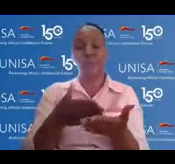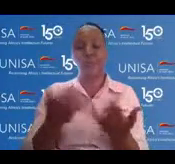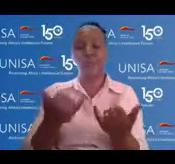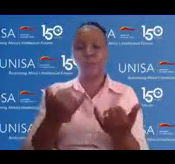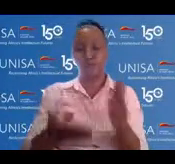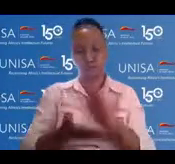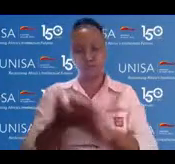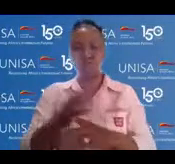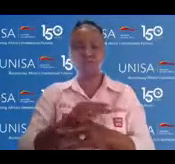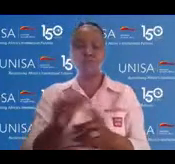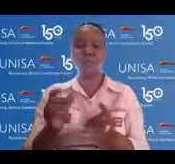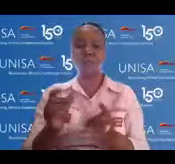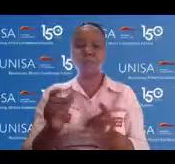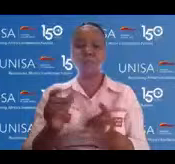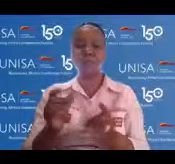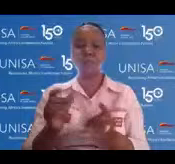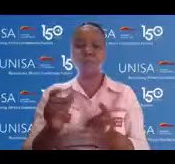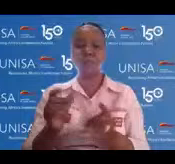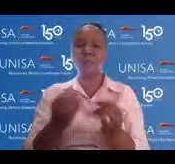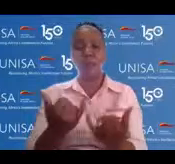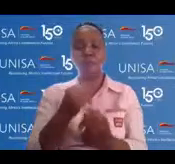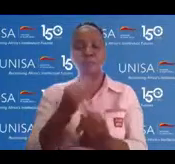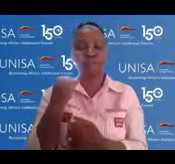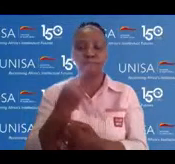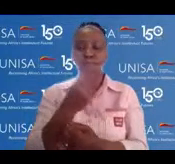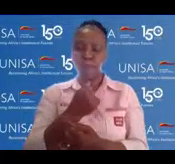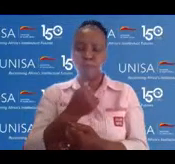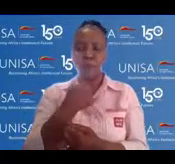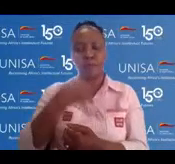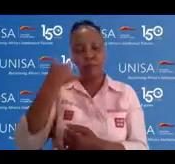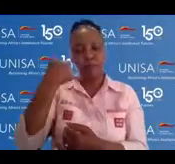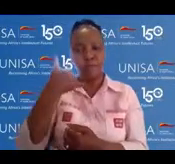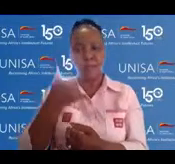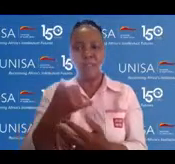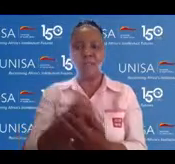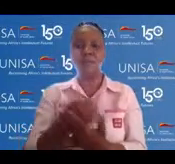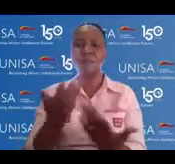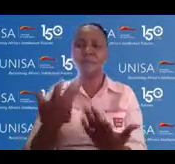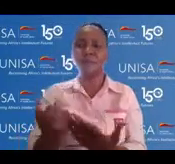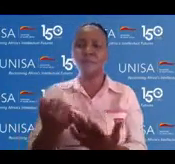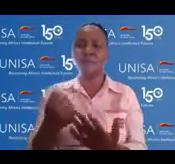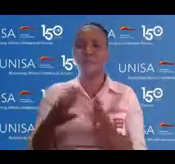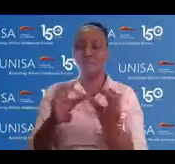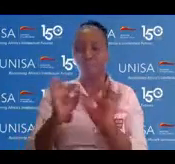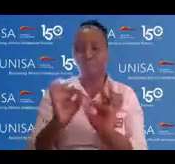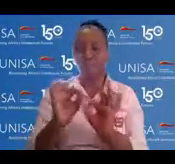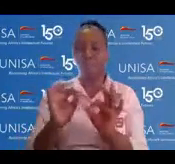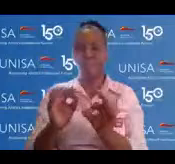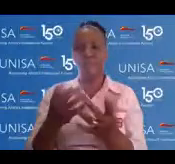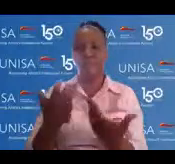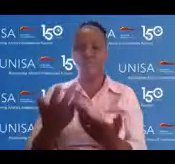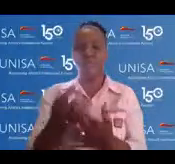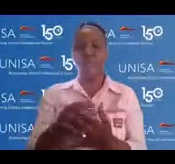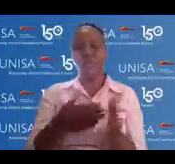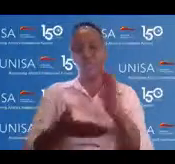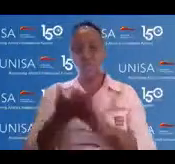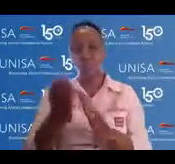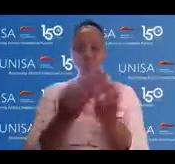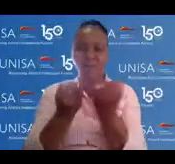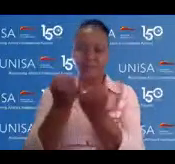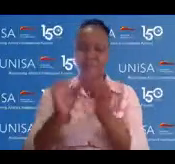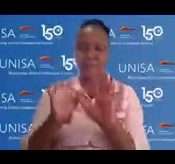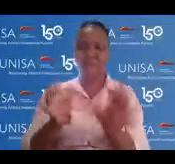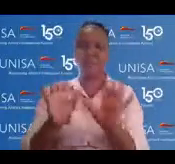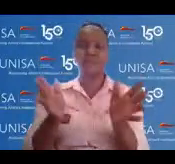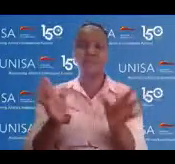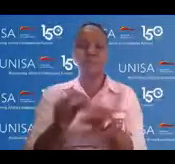these smartphones nowadays have like 1 billion cameras on them anyway, so it's just a matter of going to test it out. In the pink here, you'll see